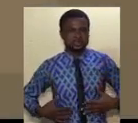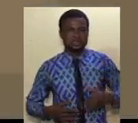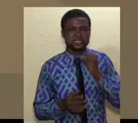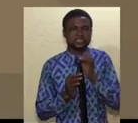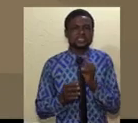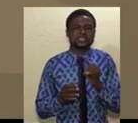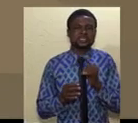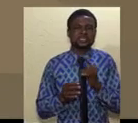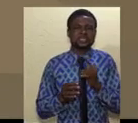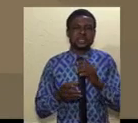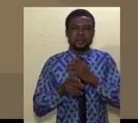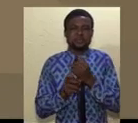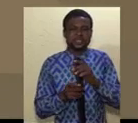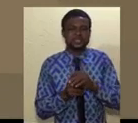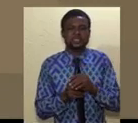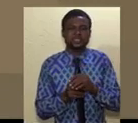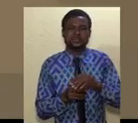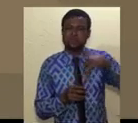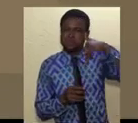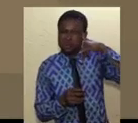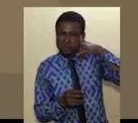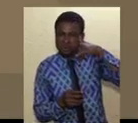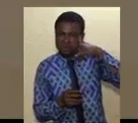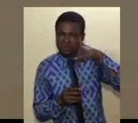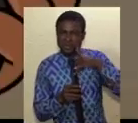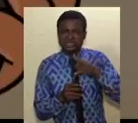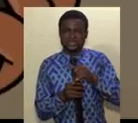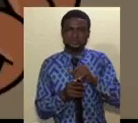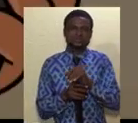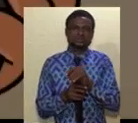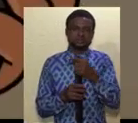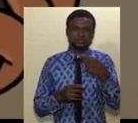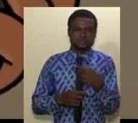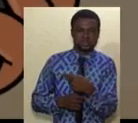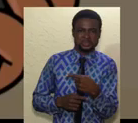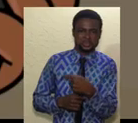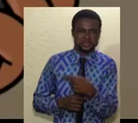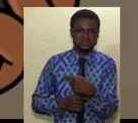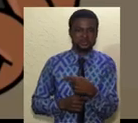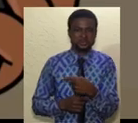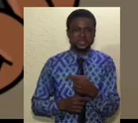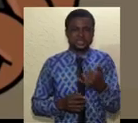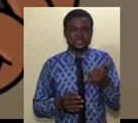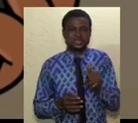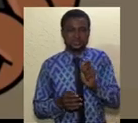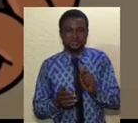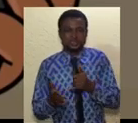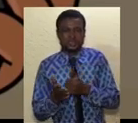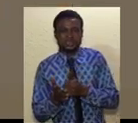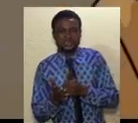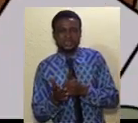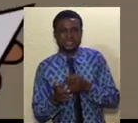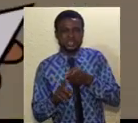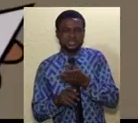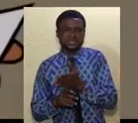A mandated reporter found Dele in the neighborhood and made this report via the star 6820 #